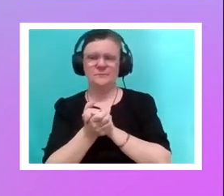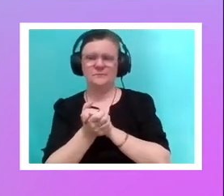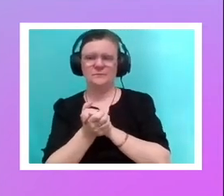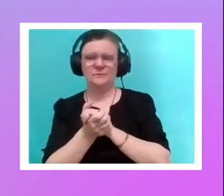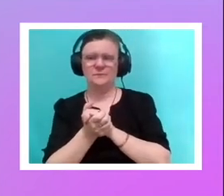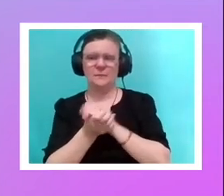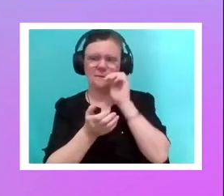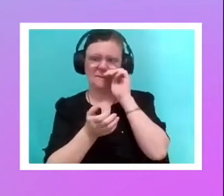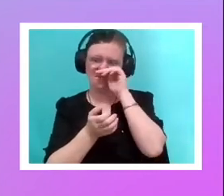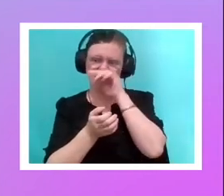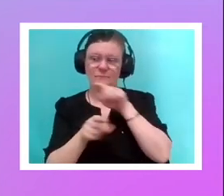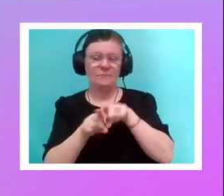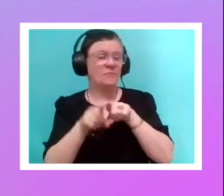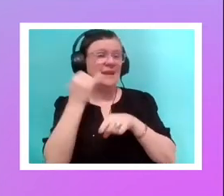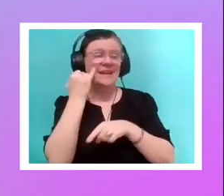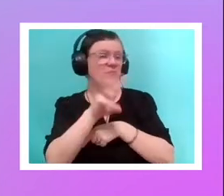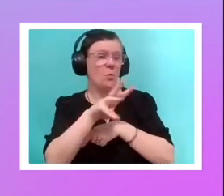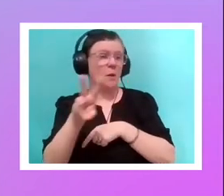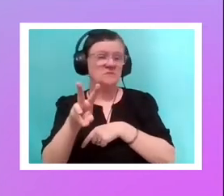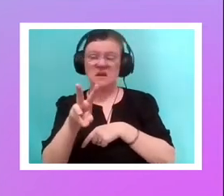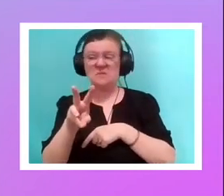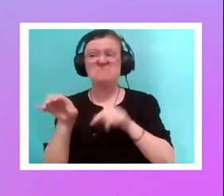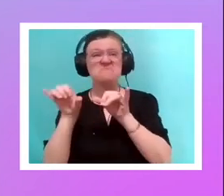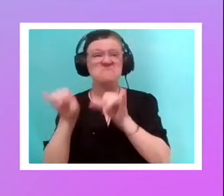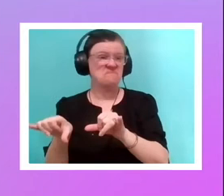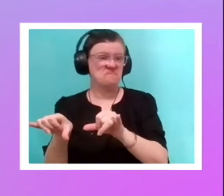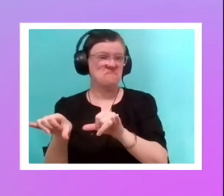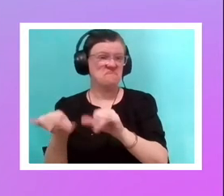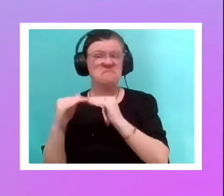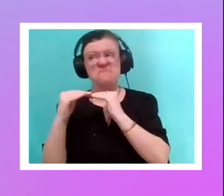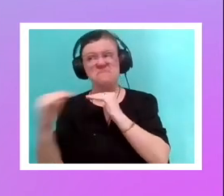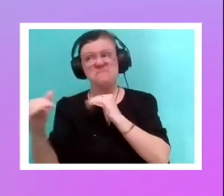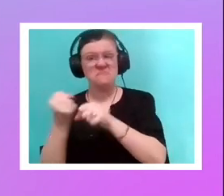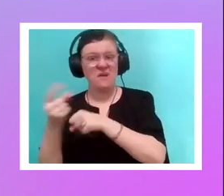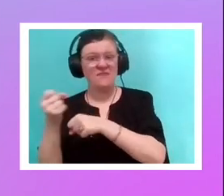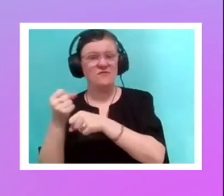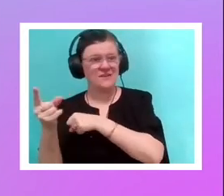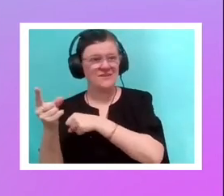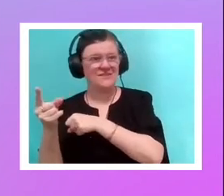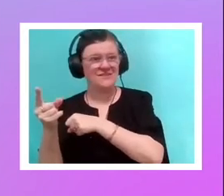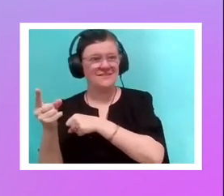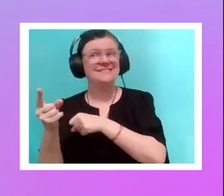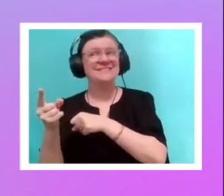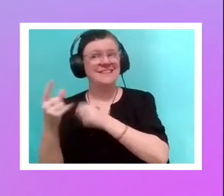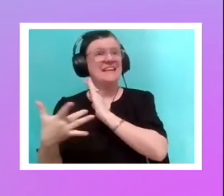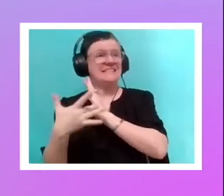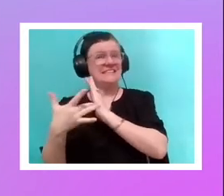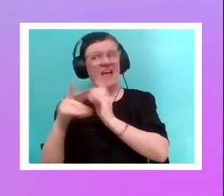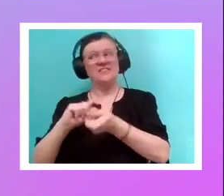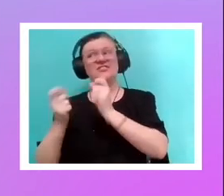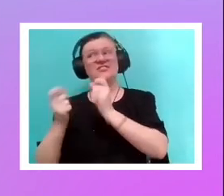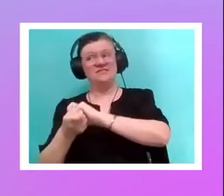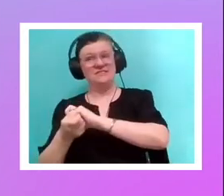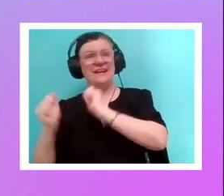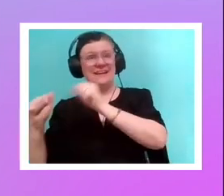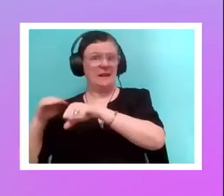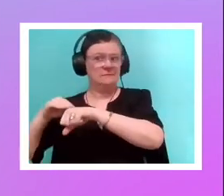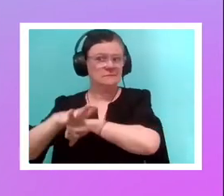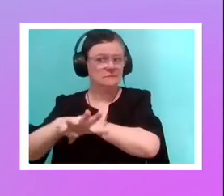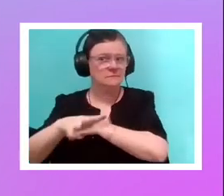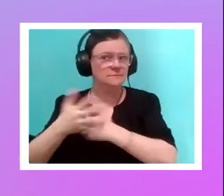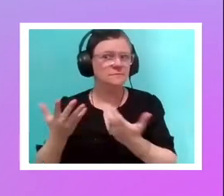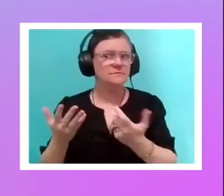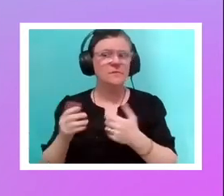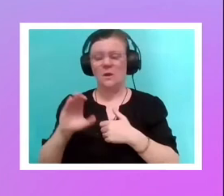even if your website doesn't change much, if it's static year to year, things do change that are outside your control, things like either